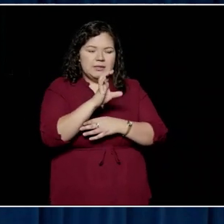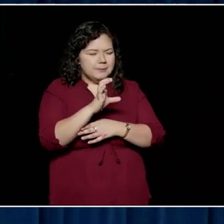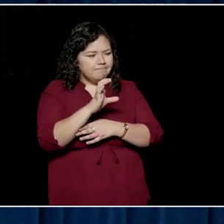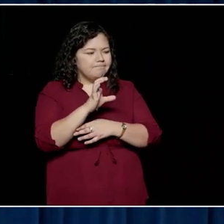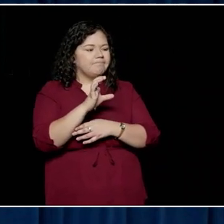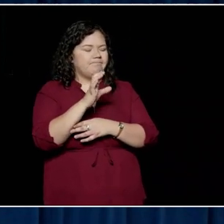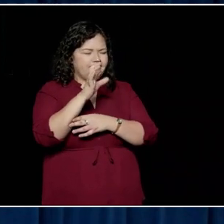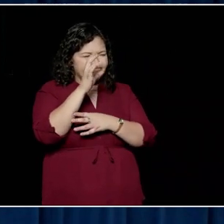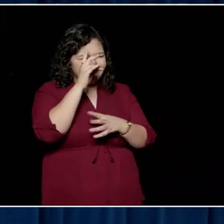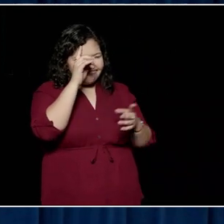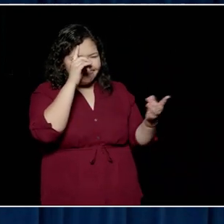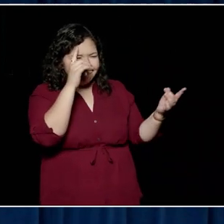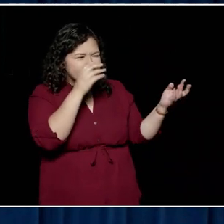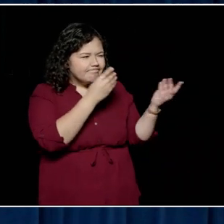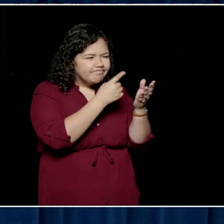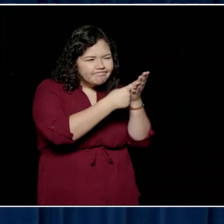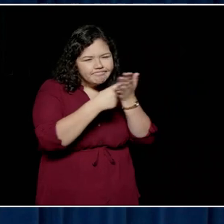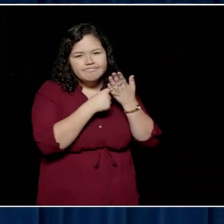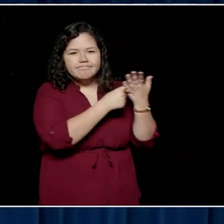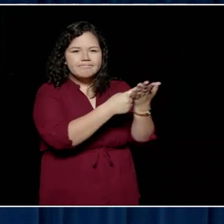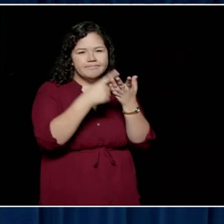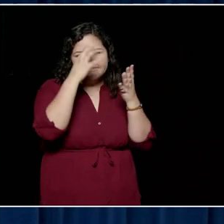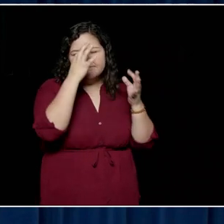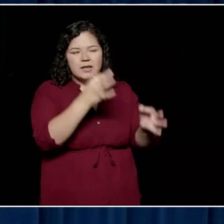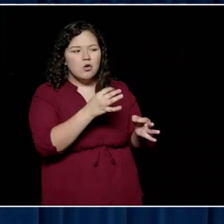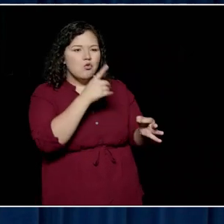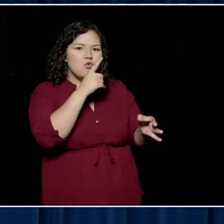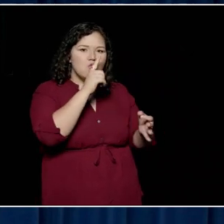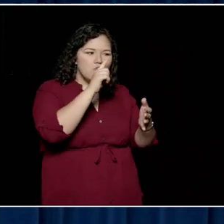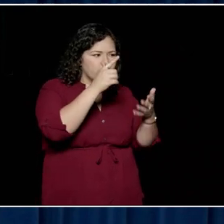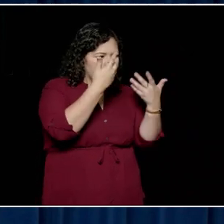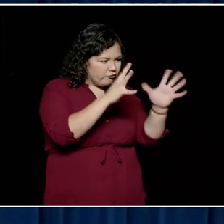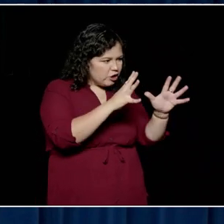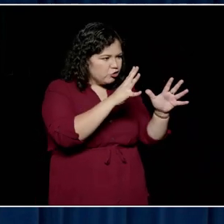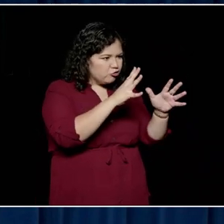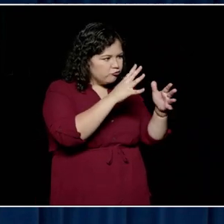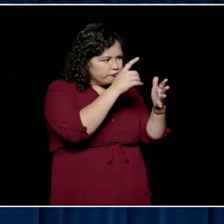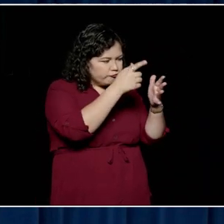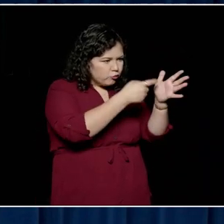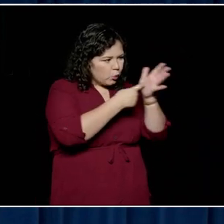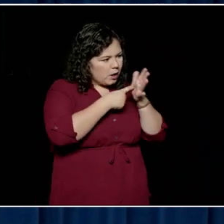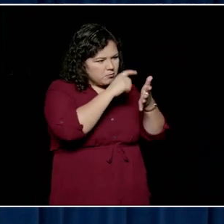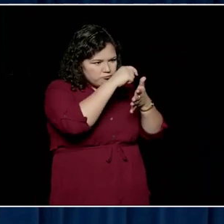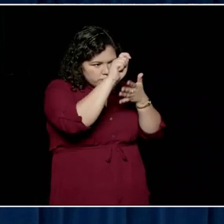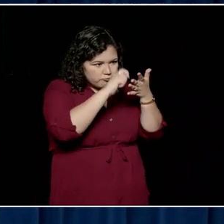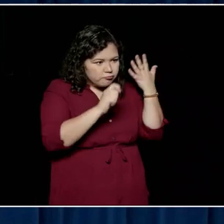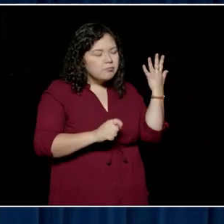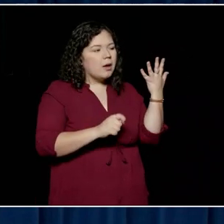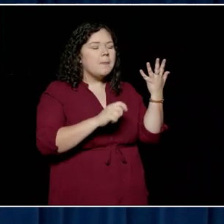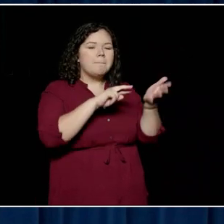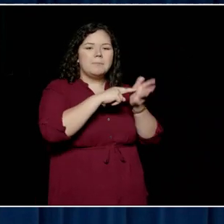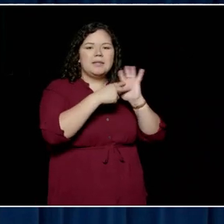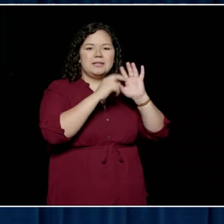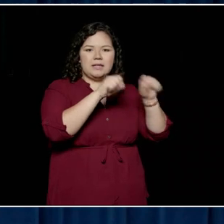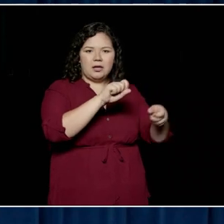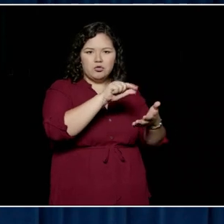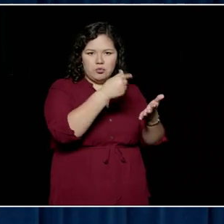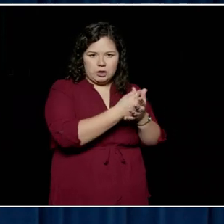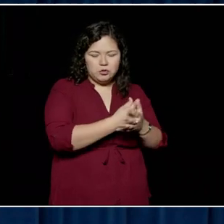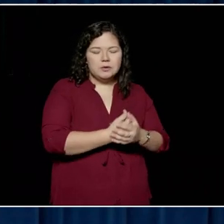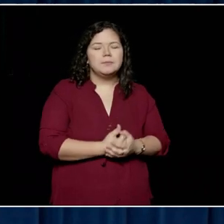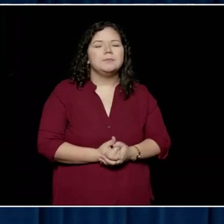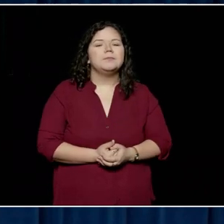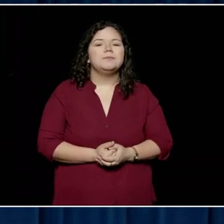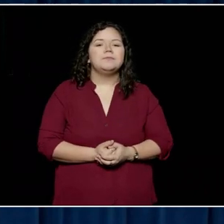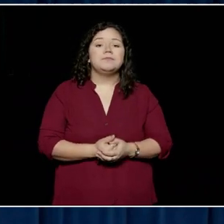the candidates for degrees who have successfully completed their studies and fulfilled the conditions that the university